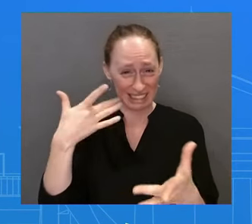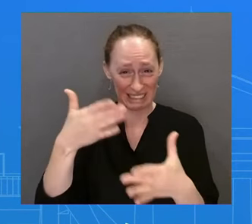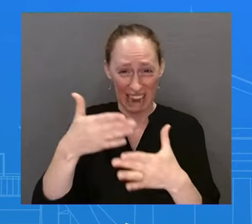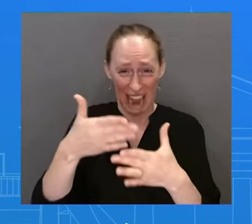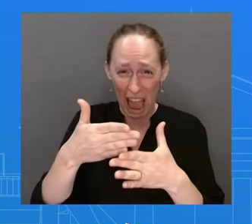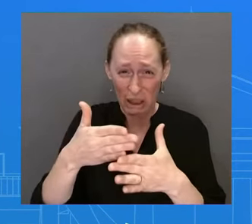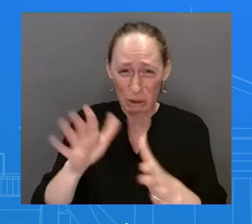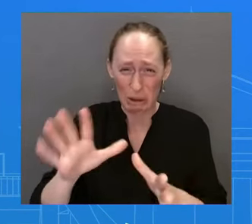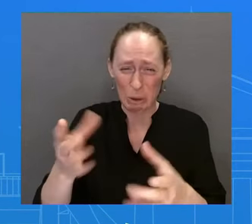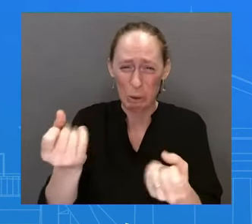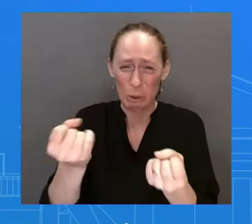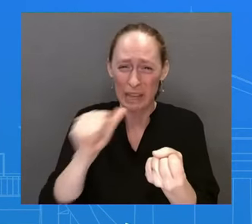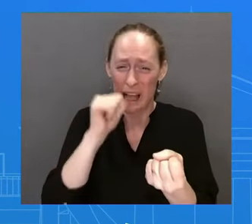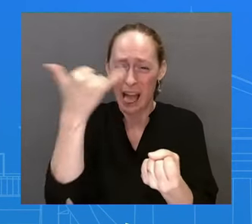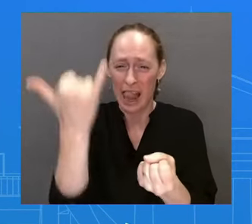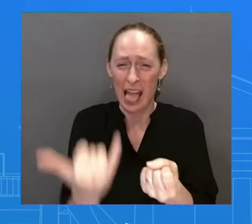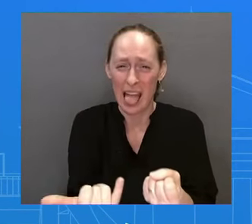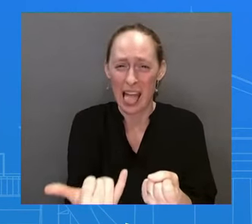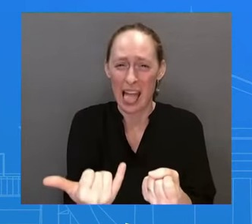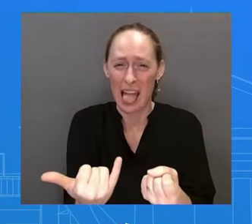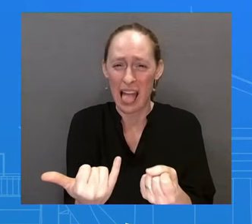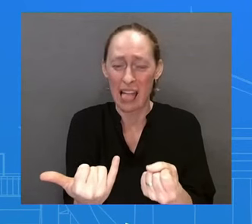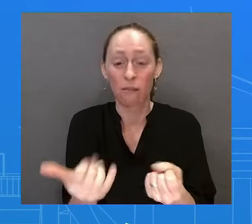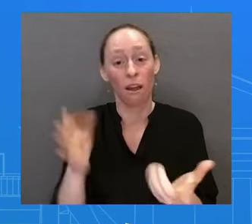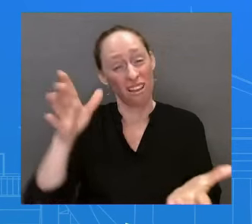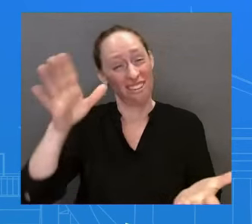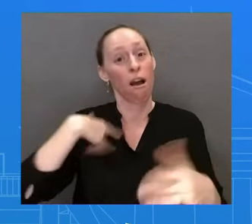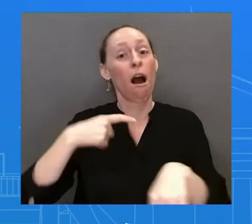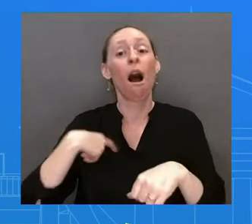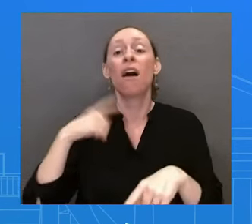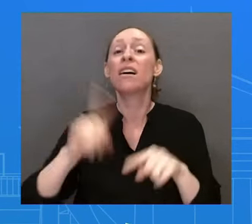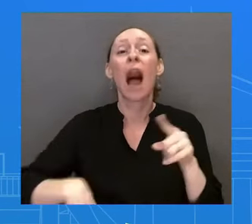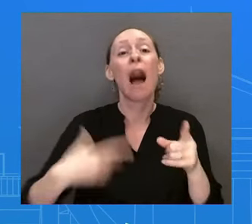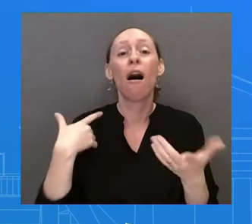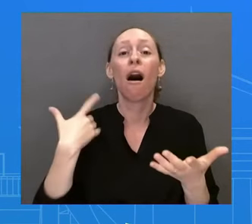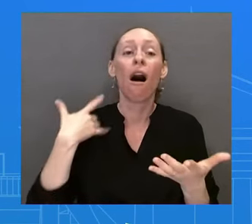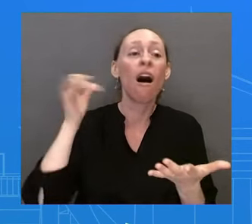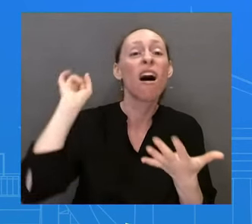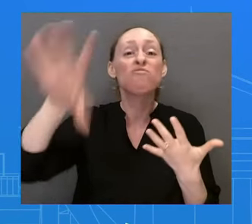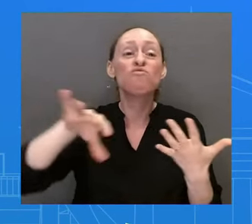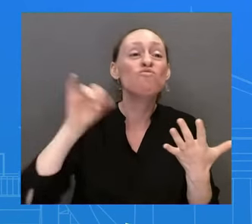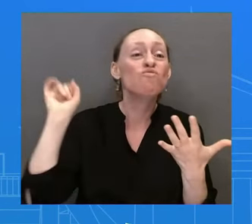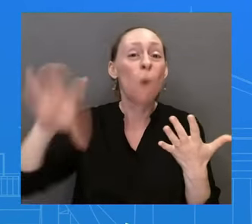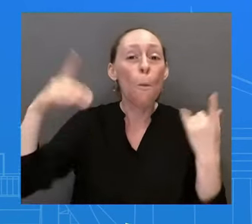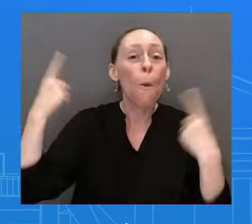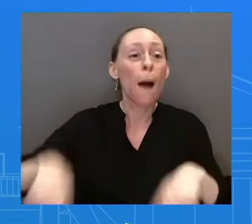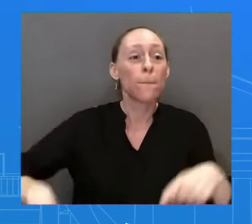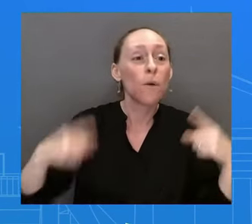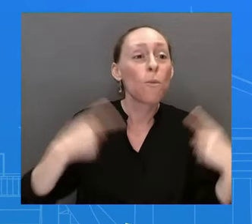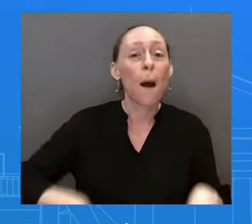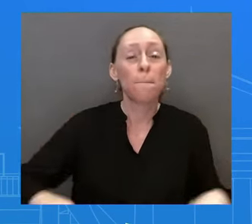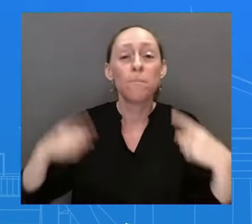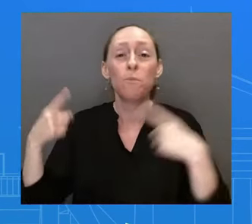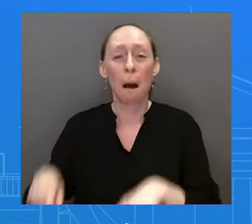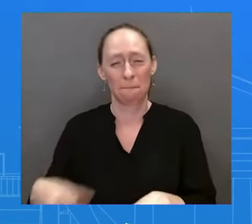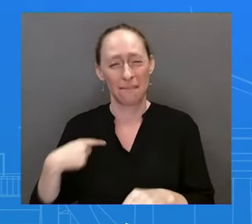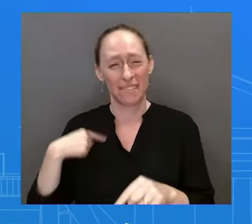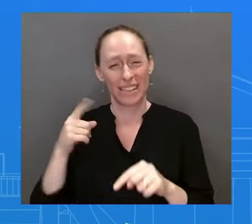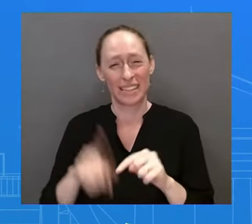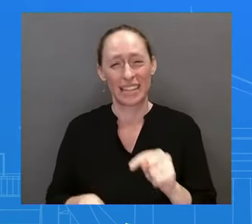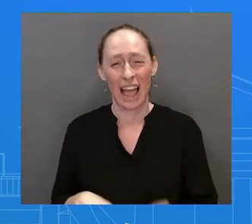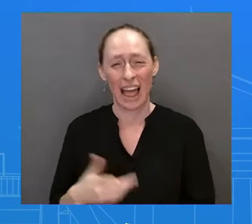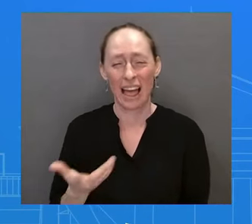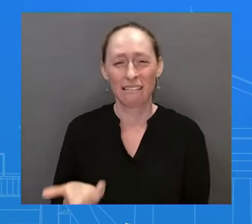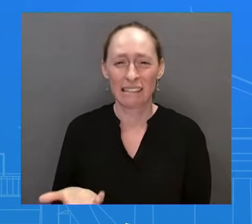detail even before the first story appeared to try to better inform that